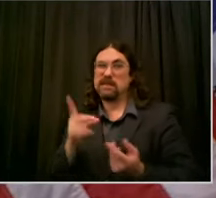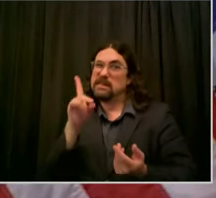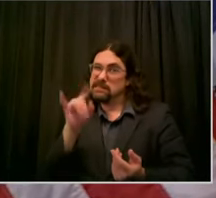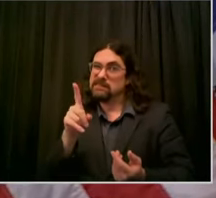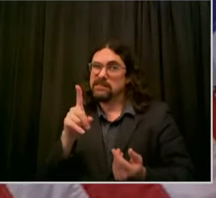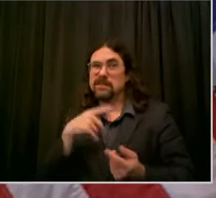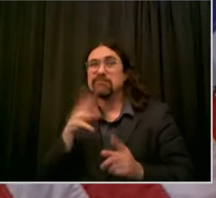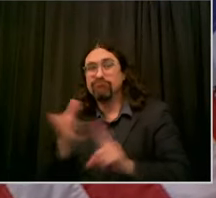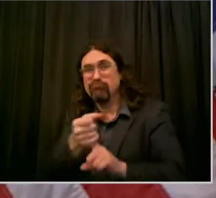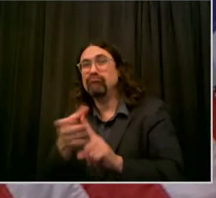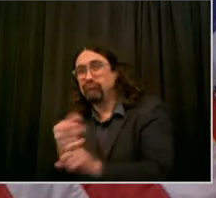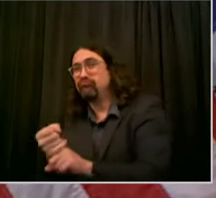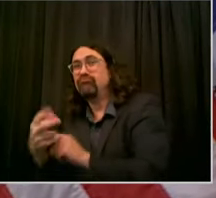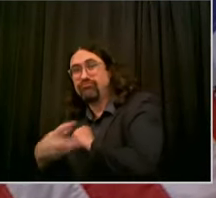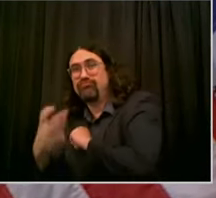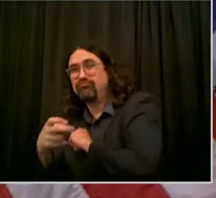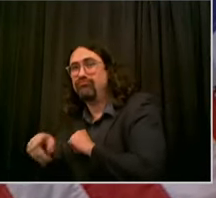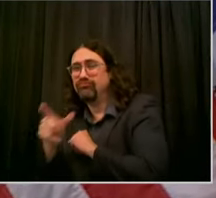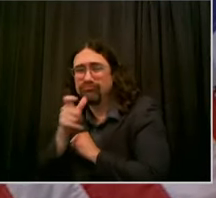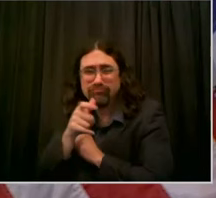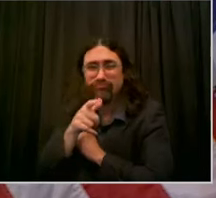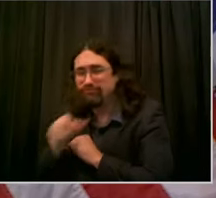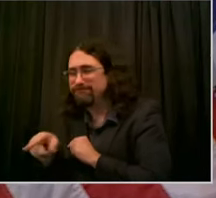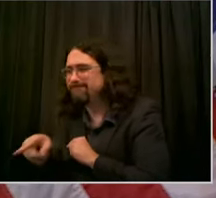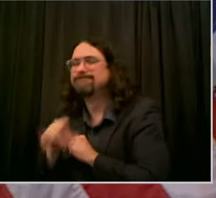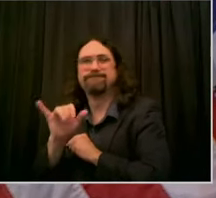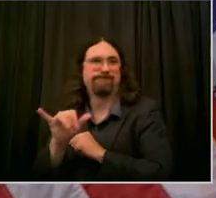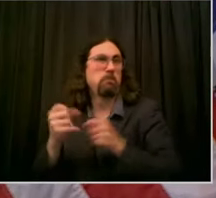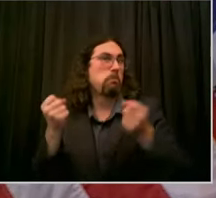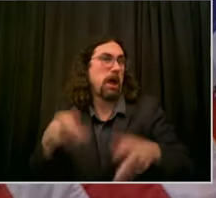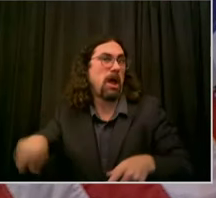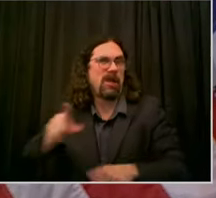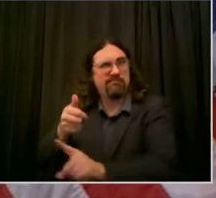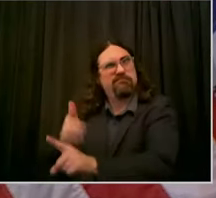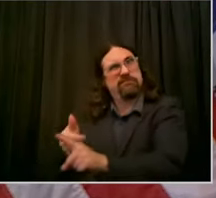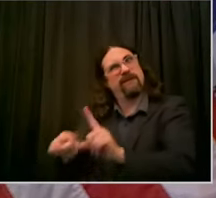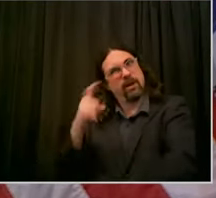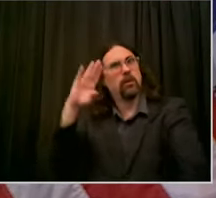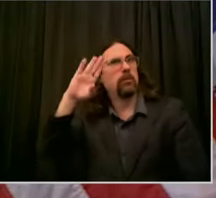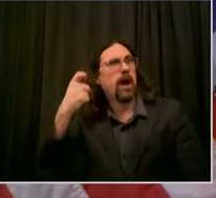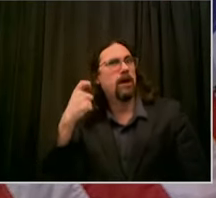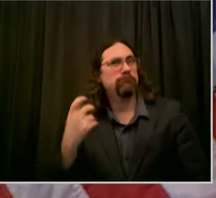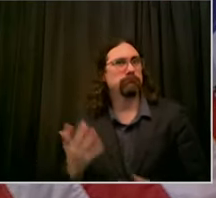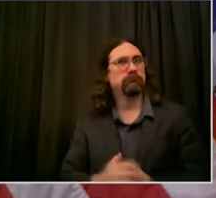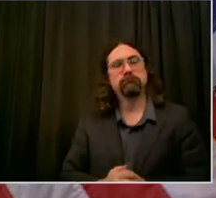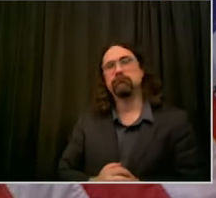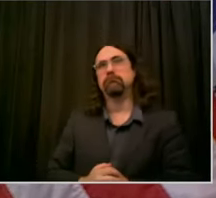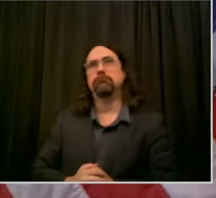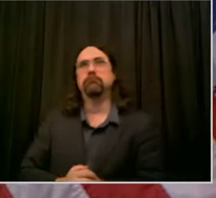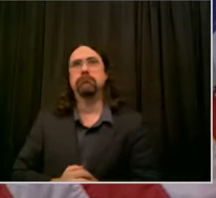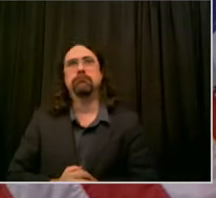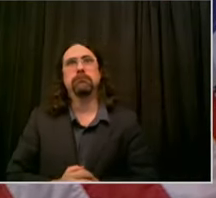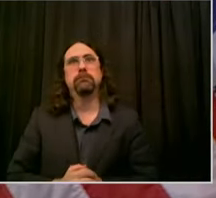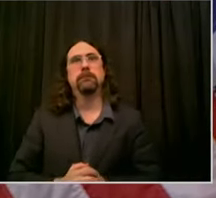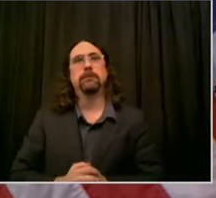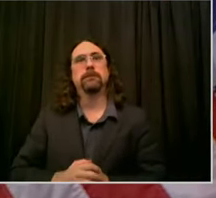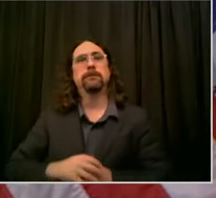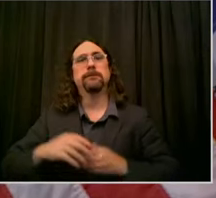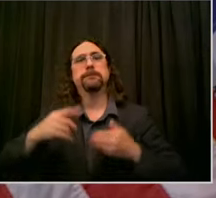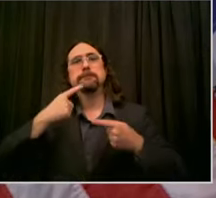Next, we have Tom Winter from NBC. Thanks, Mr. Mayor.